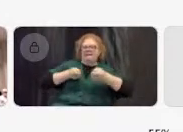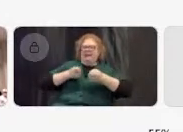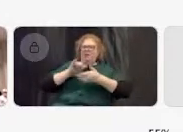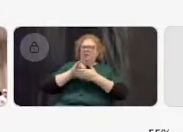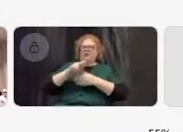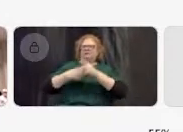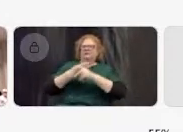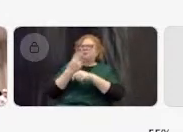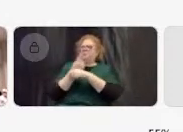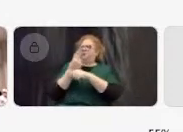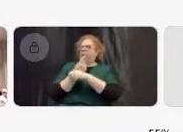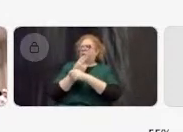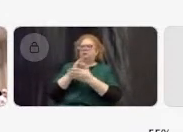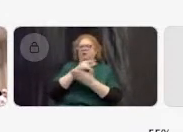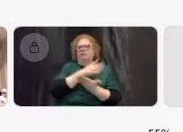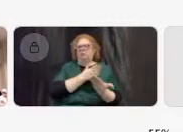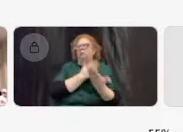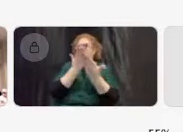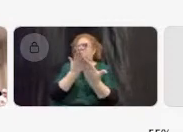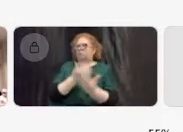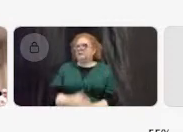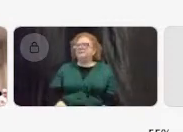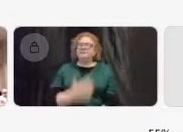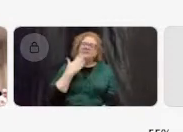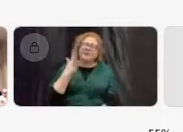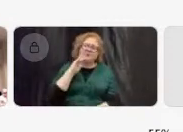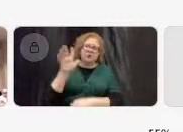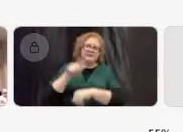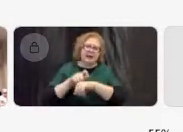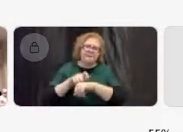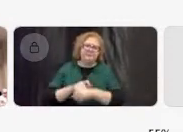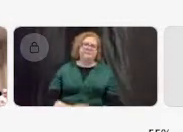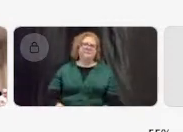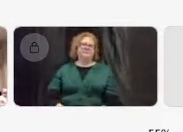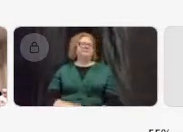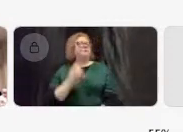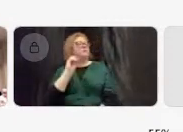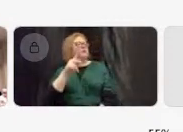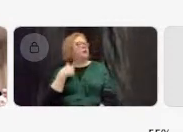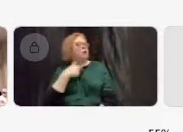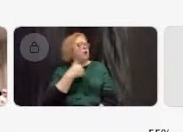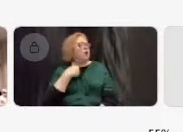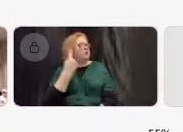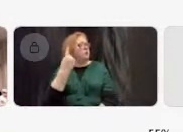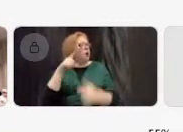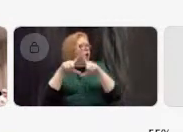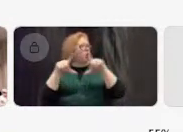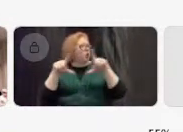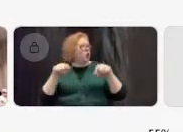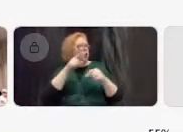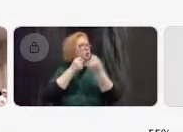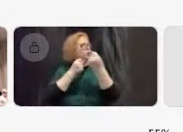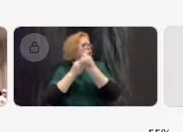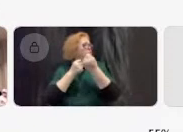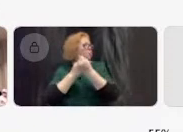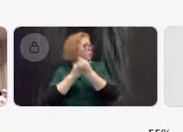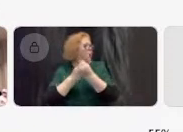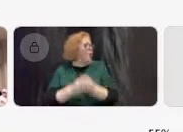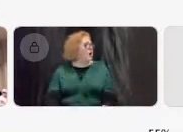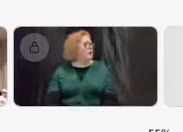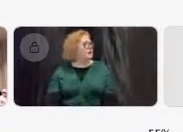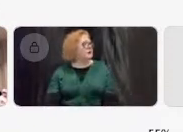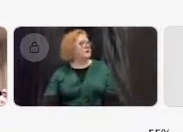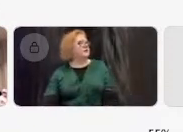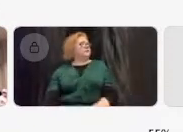time. Thank you. And we have a card in support of the action item here is